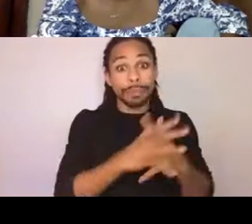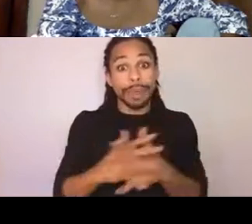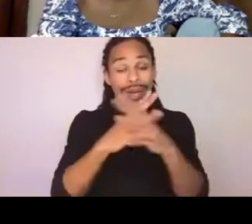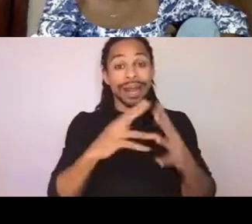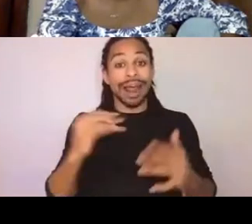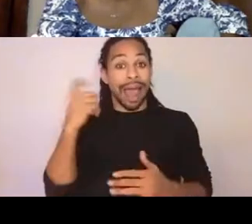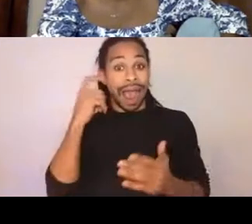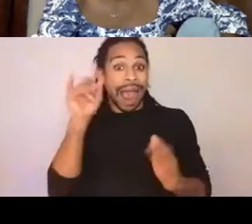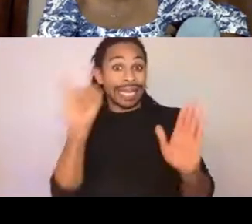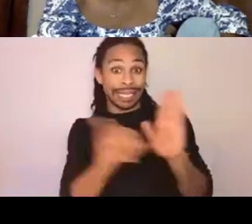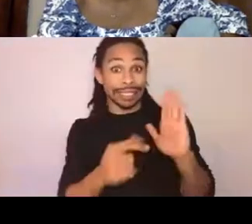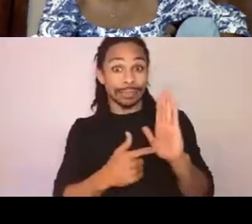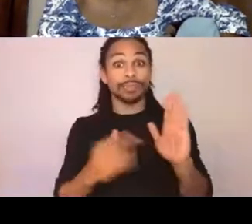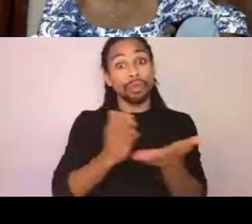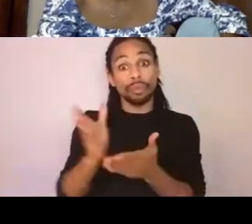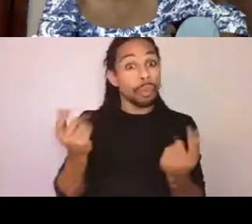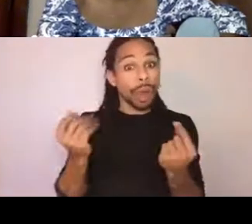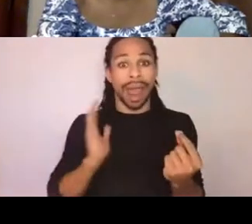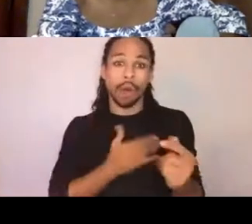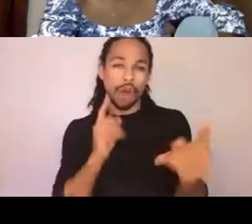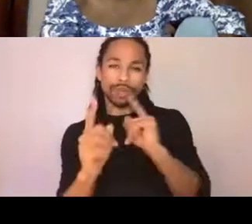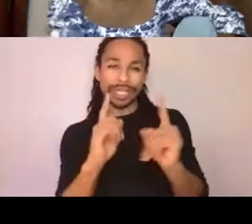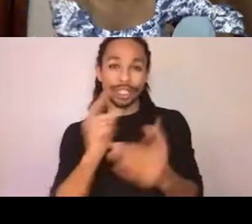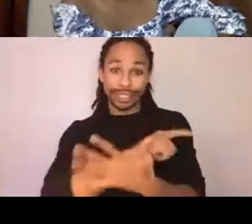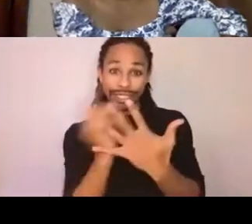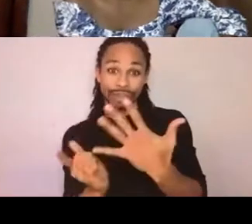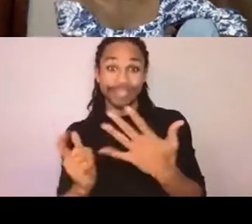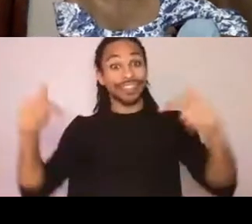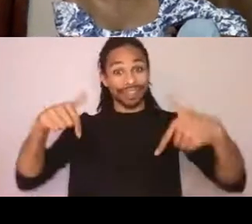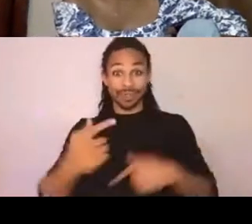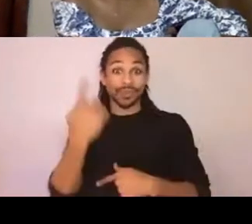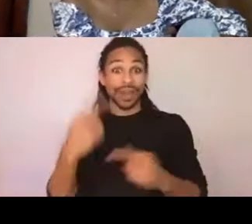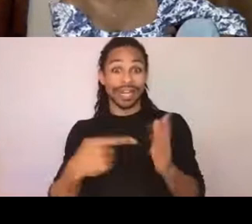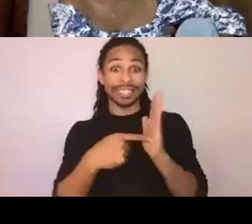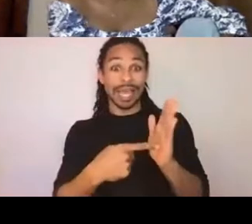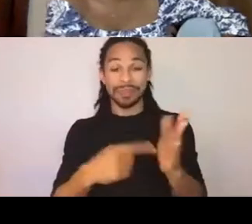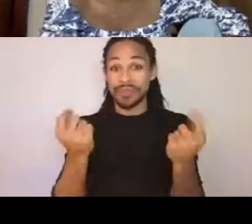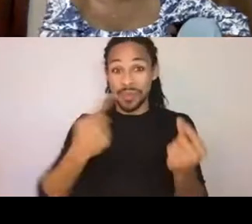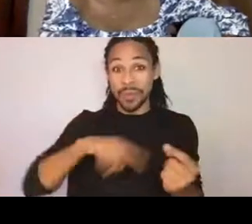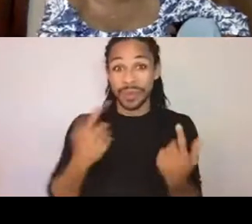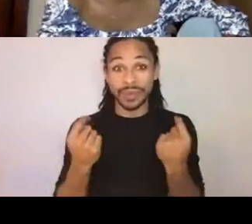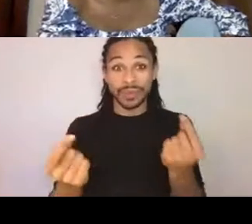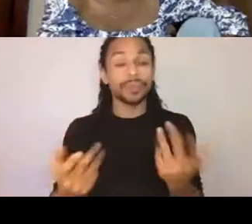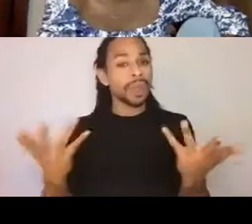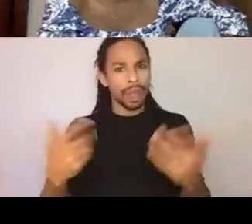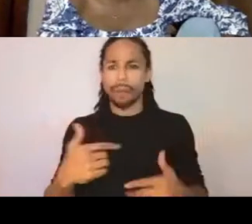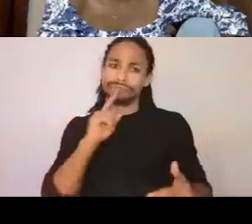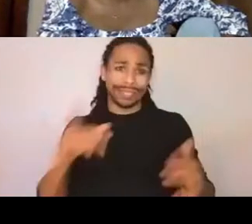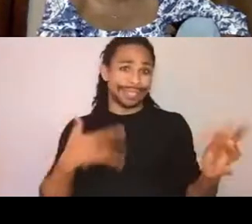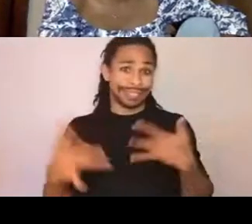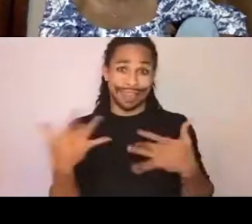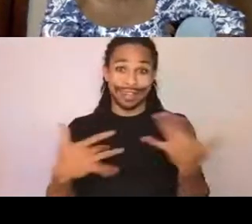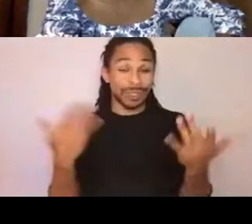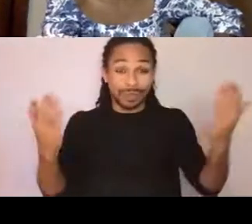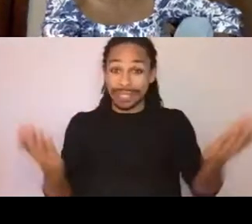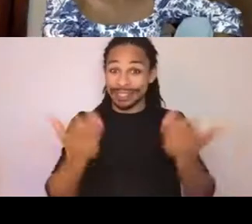conversations series, of which this is an example. I have to say, I'm really, really excited to be